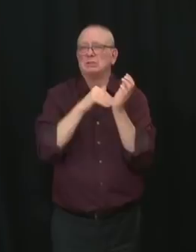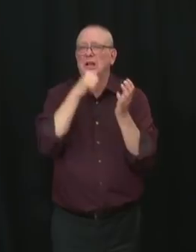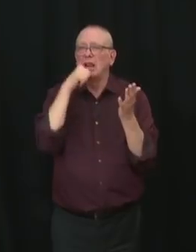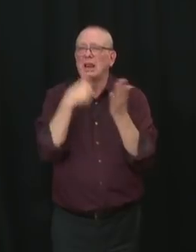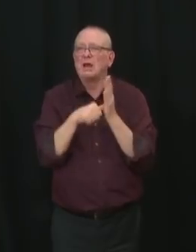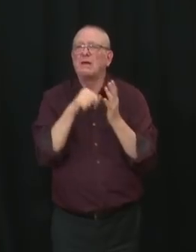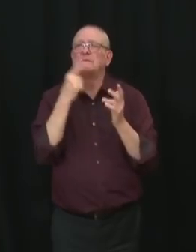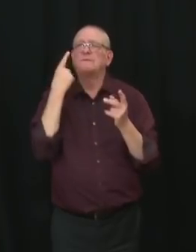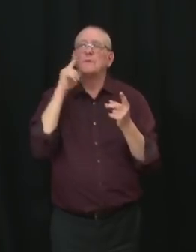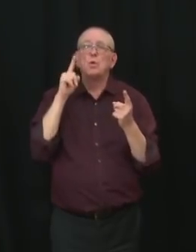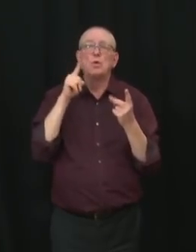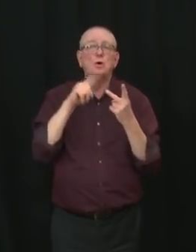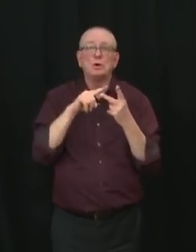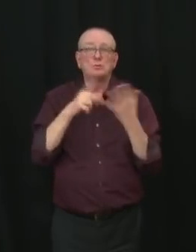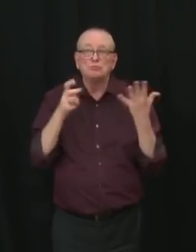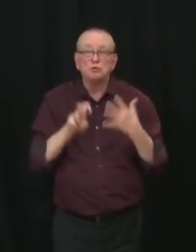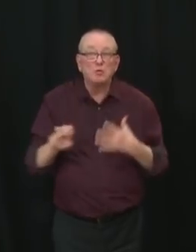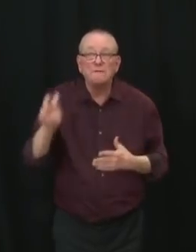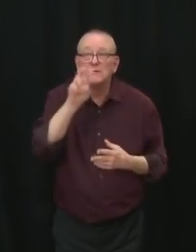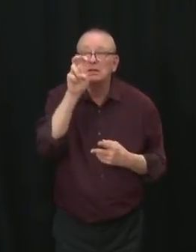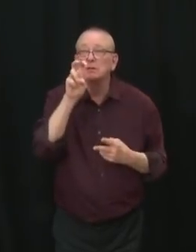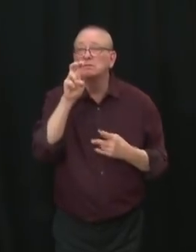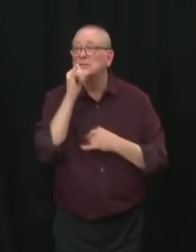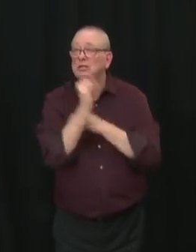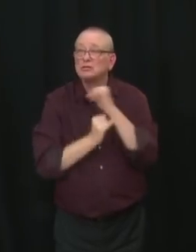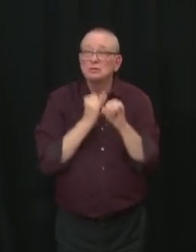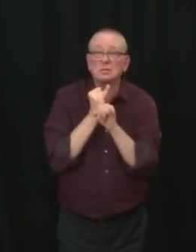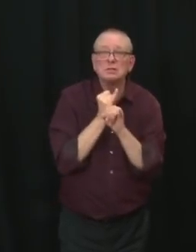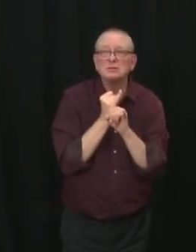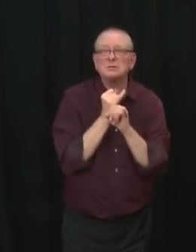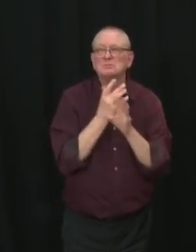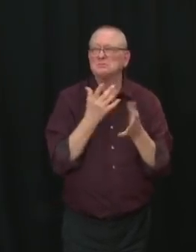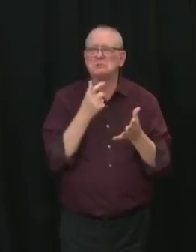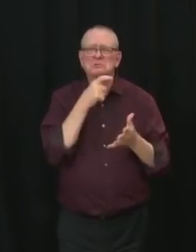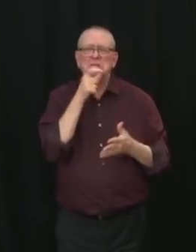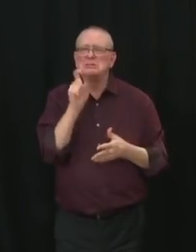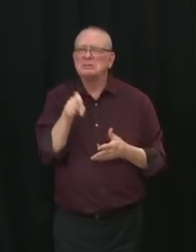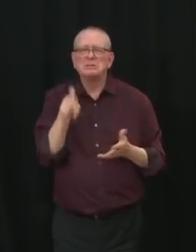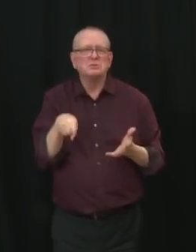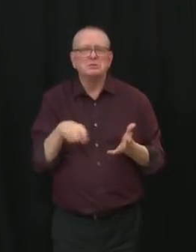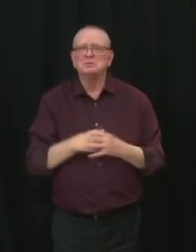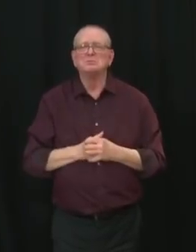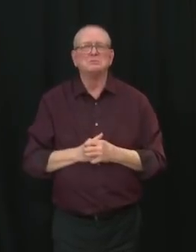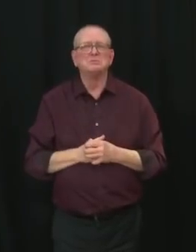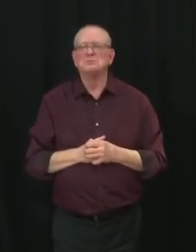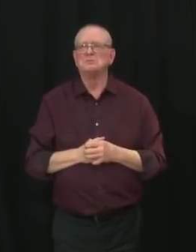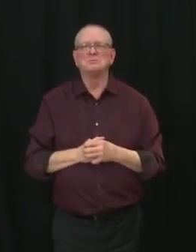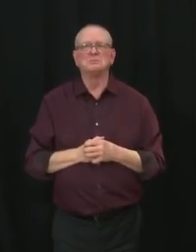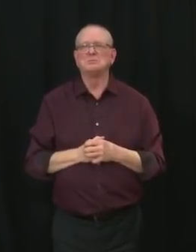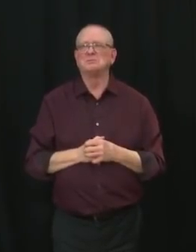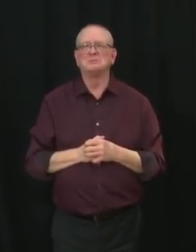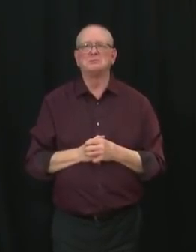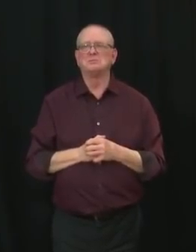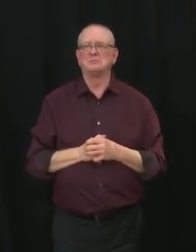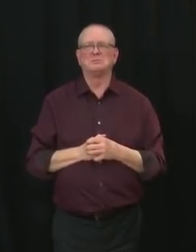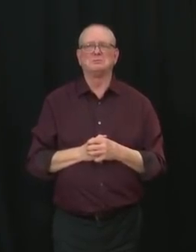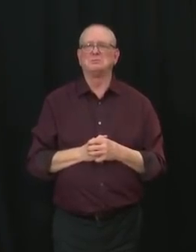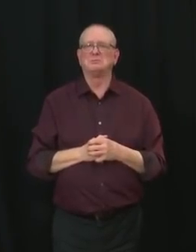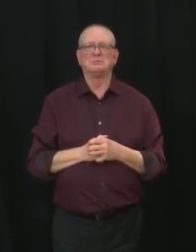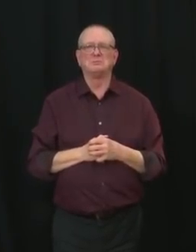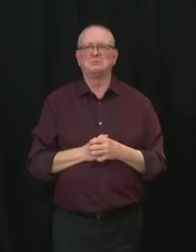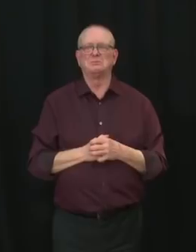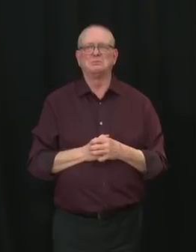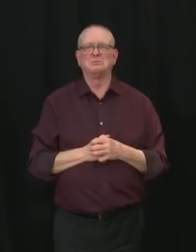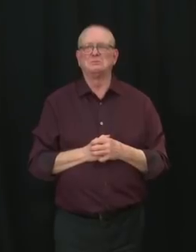international travel. But doctor's notes are generally not required or warranted for travel purposes. It's